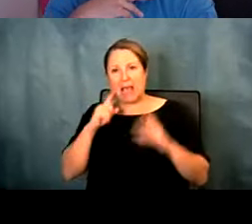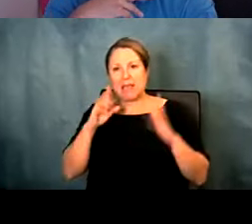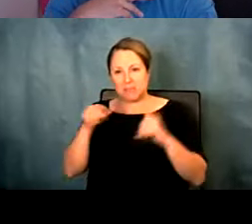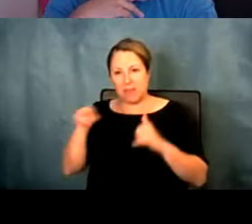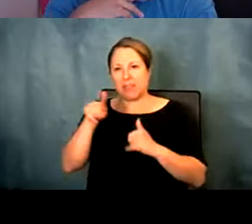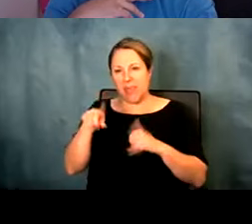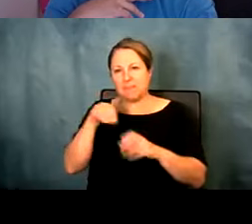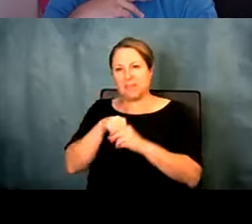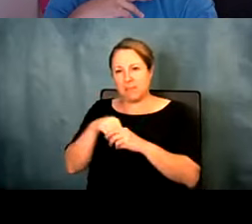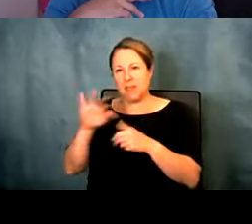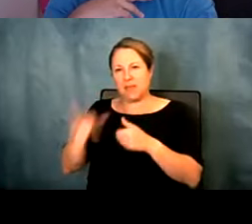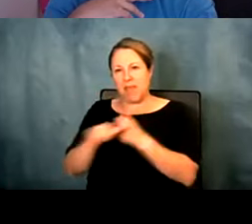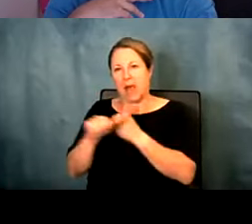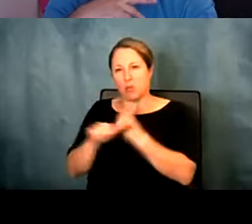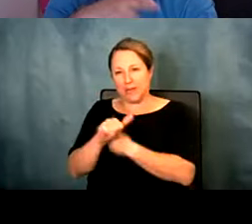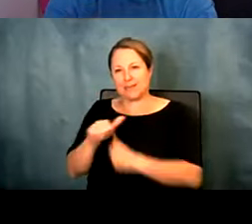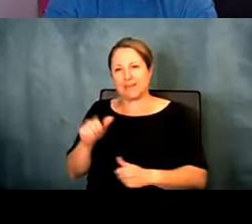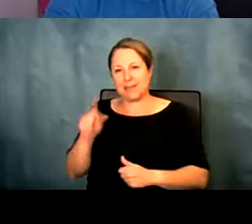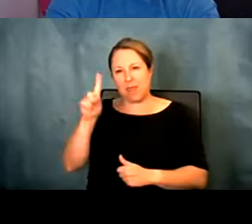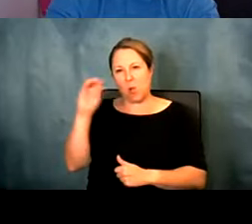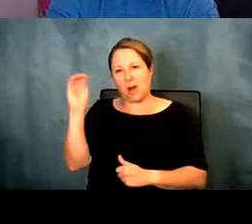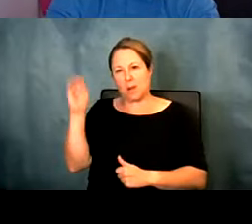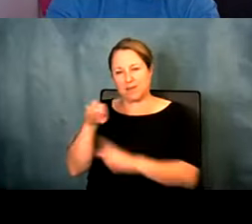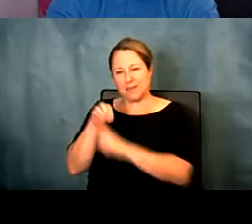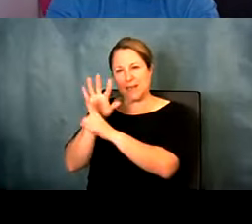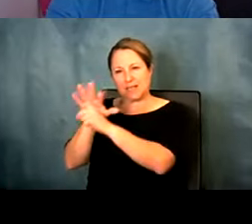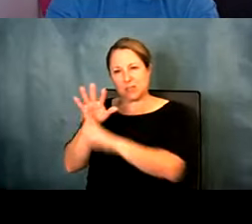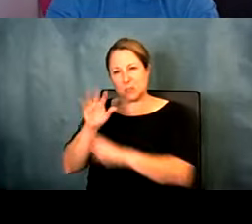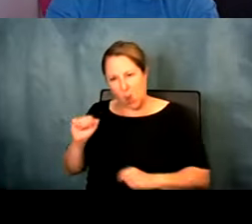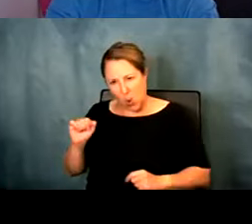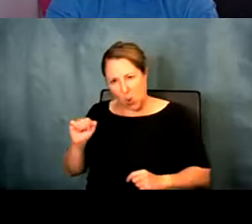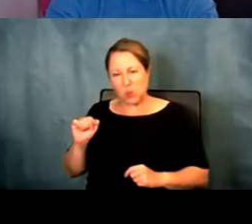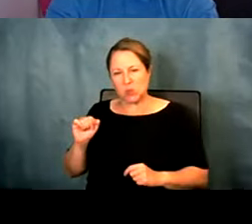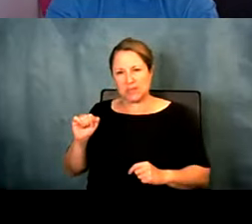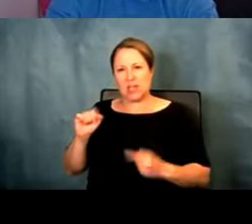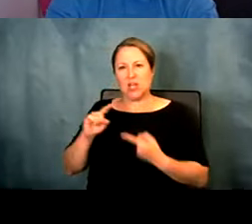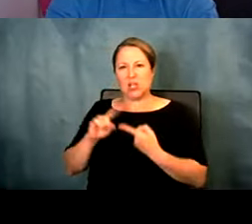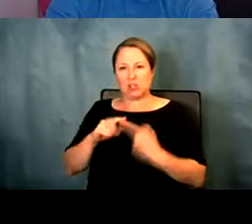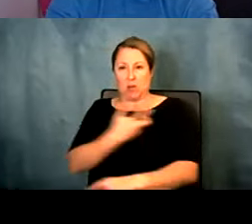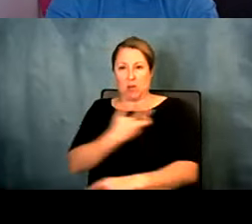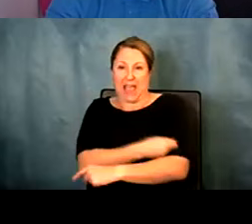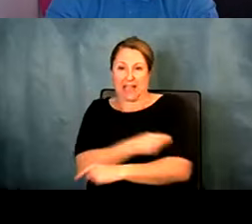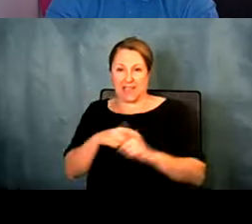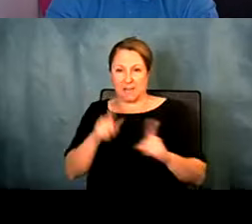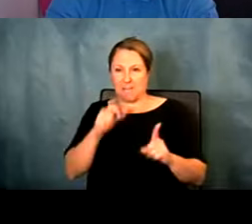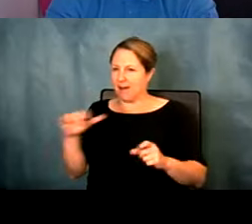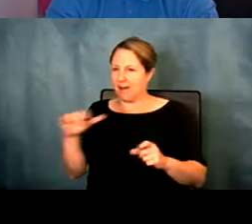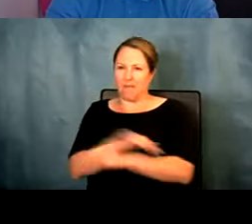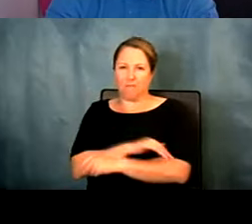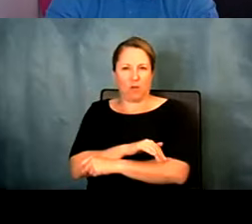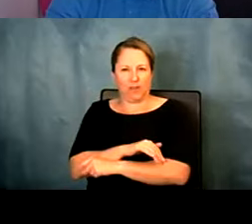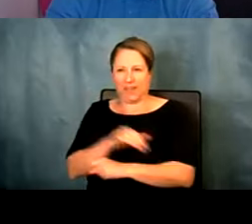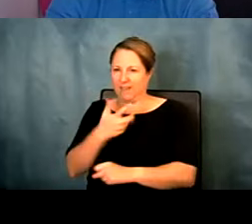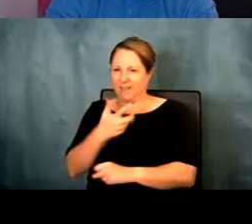that 1% who got exposed to a vaccine but not fully vaccinated and thus not having that full